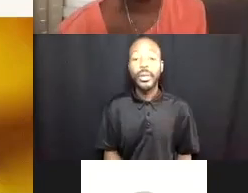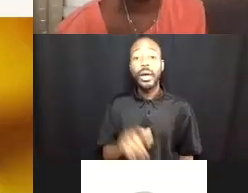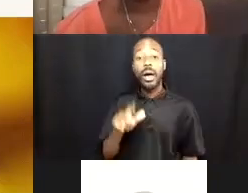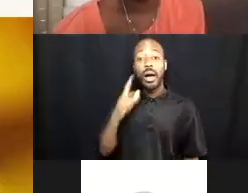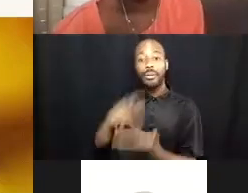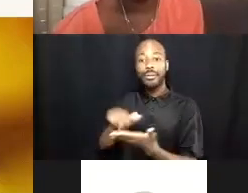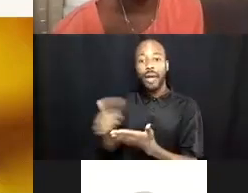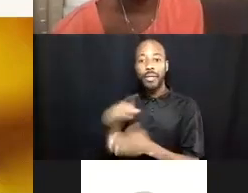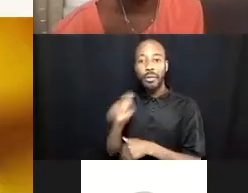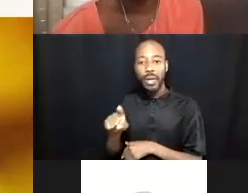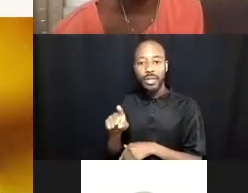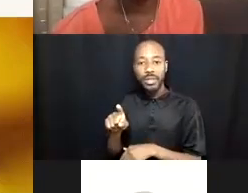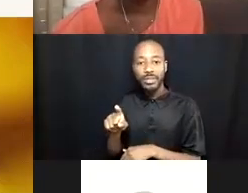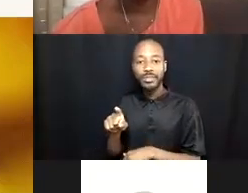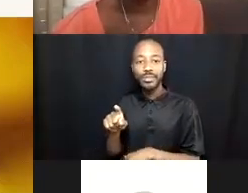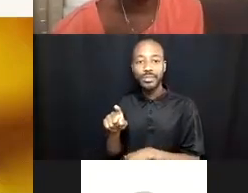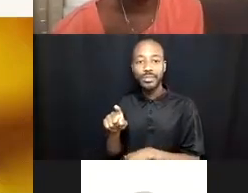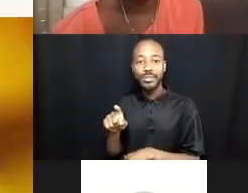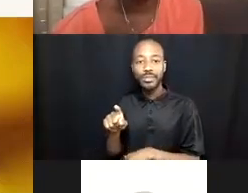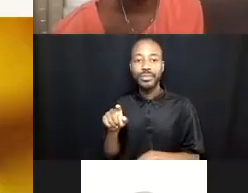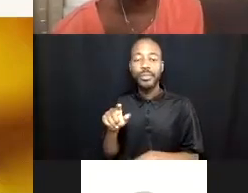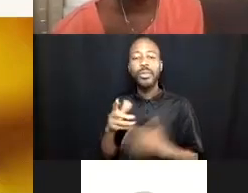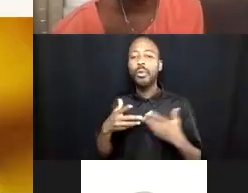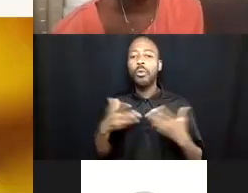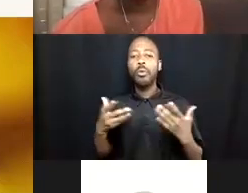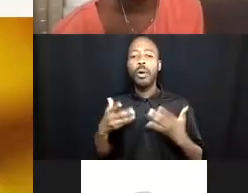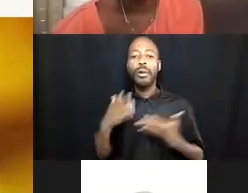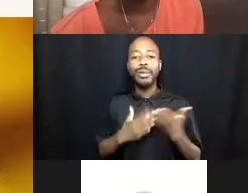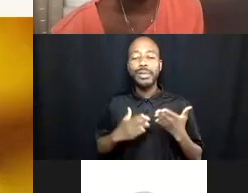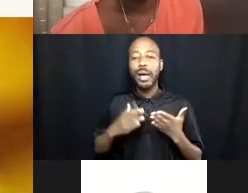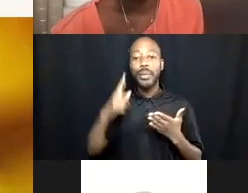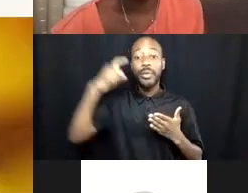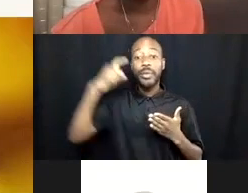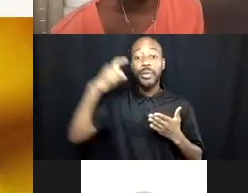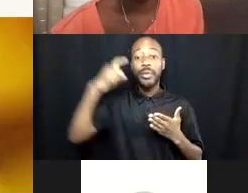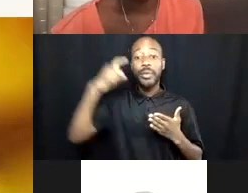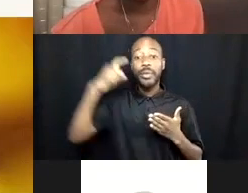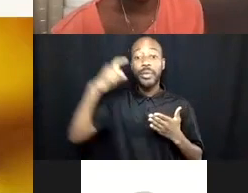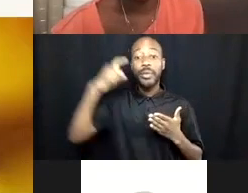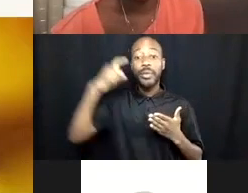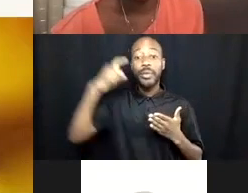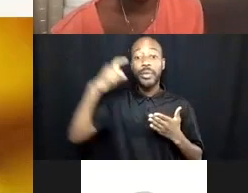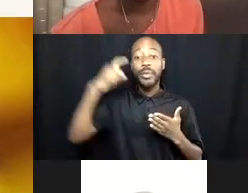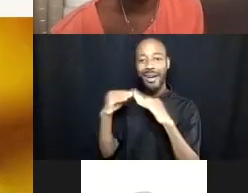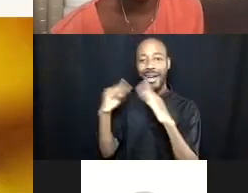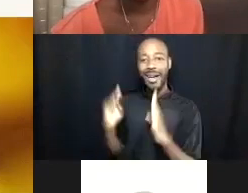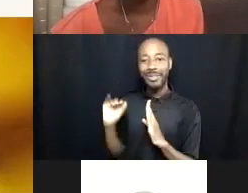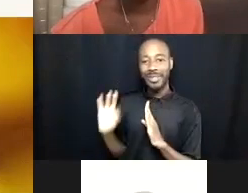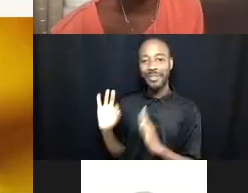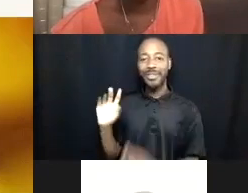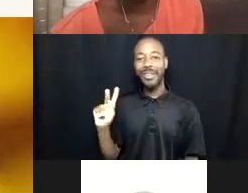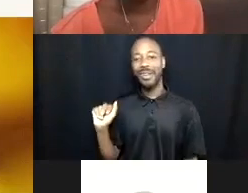McCall H. What are some dreams you have for House of Kanataka or your community in the next few